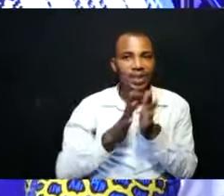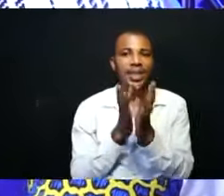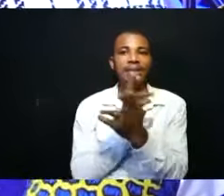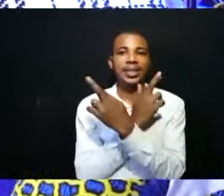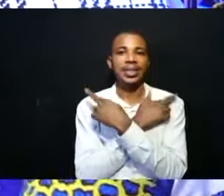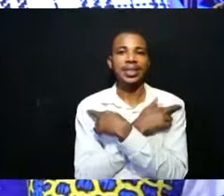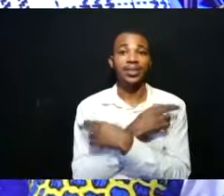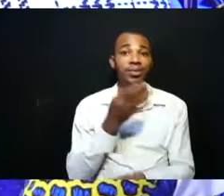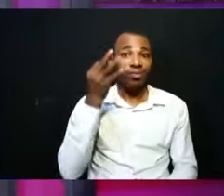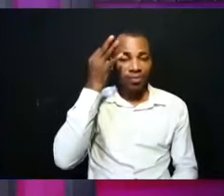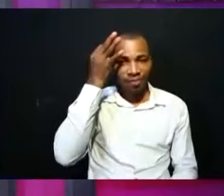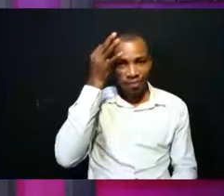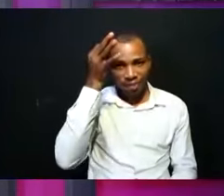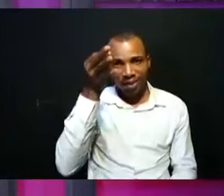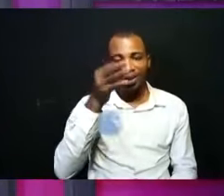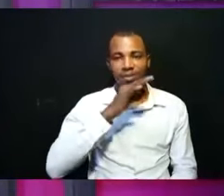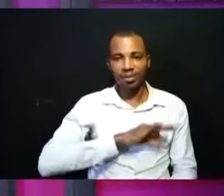in future.